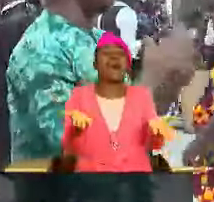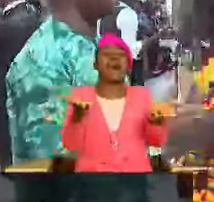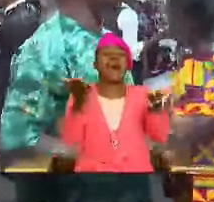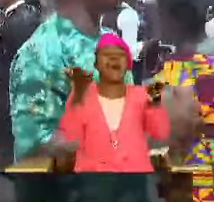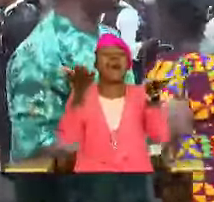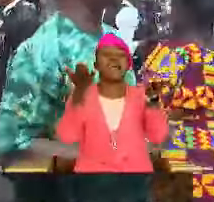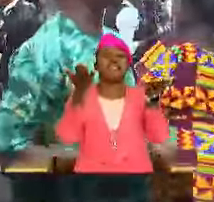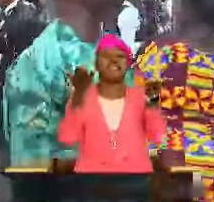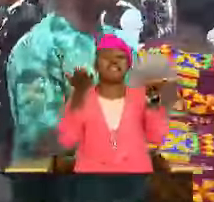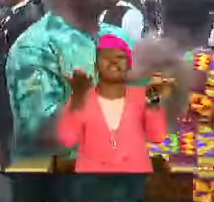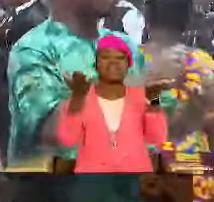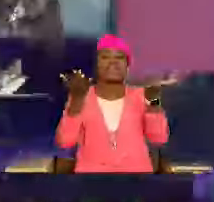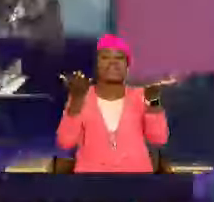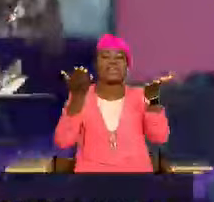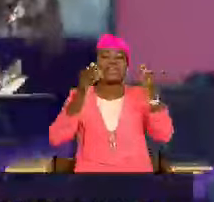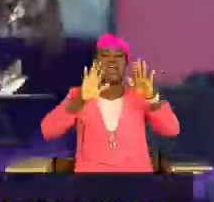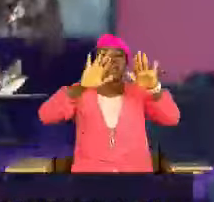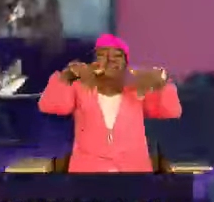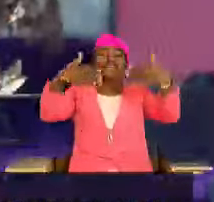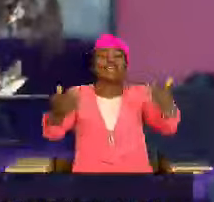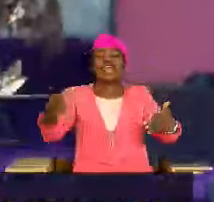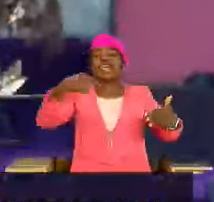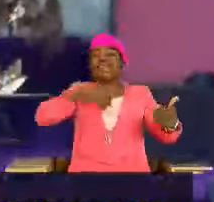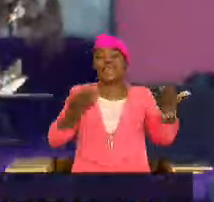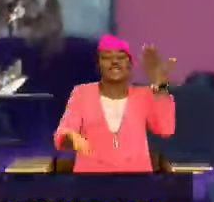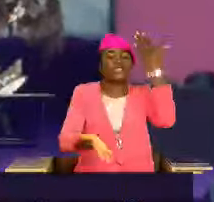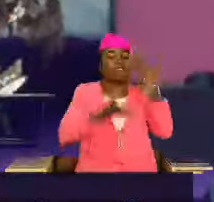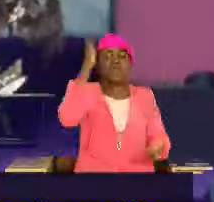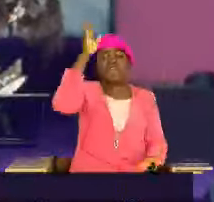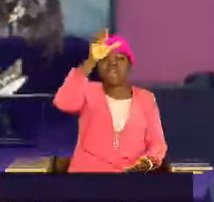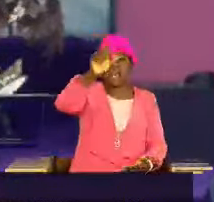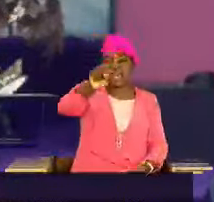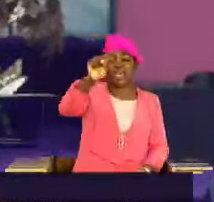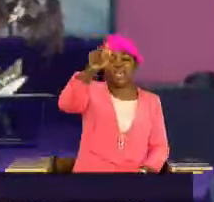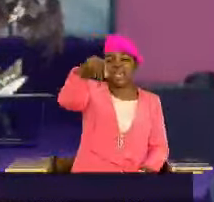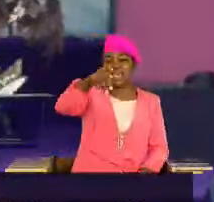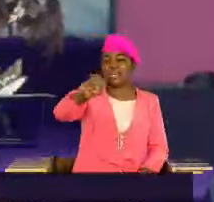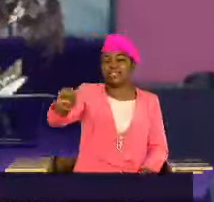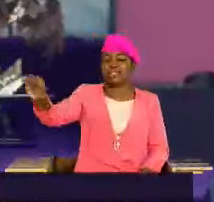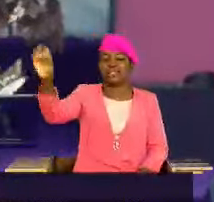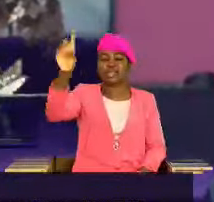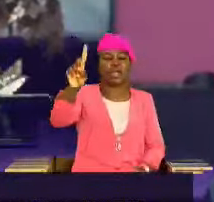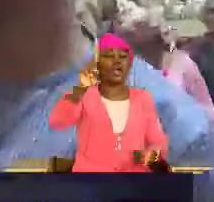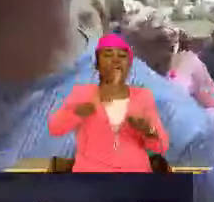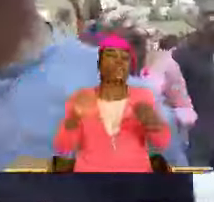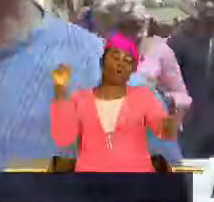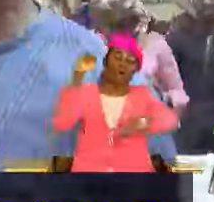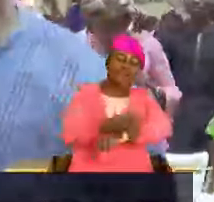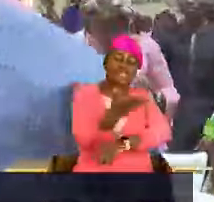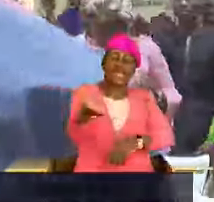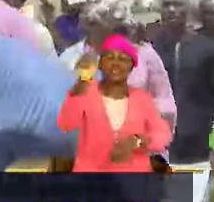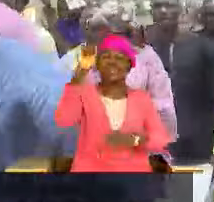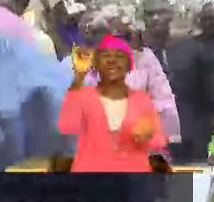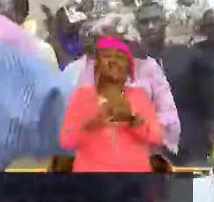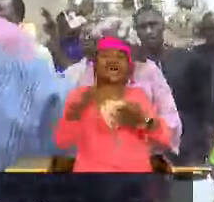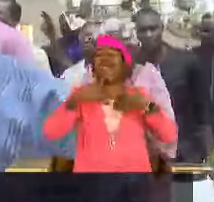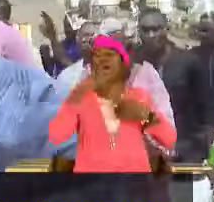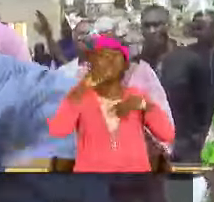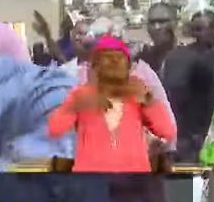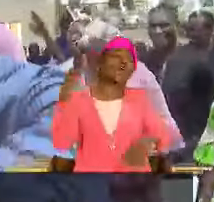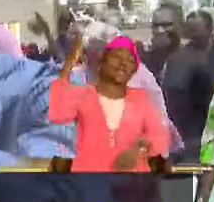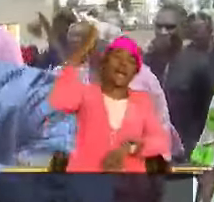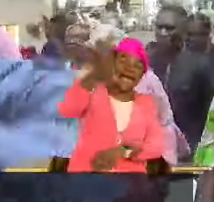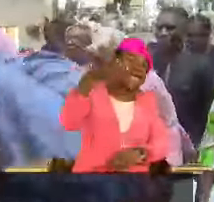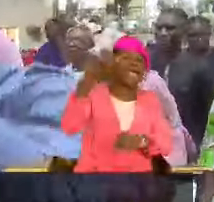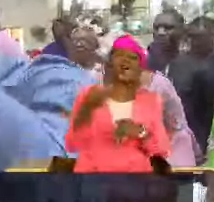arise and give me speech to overtake those who have gone ahead of me in the